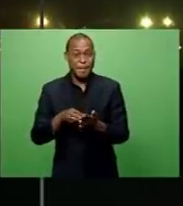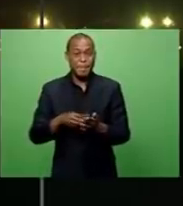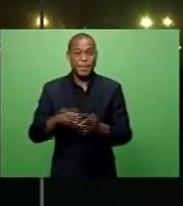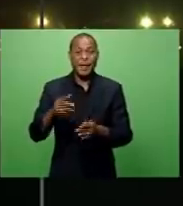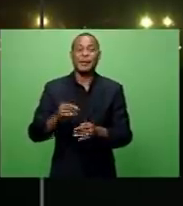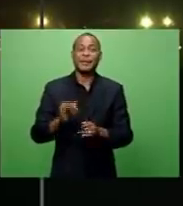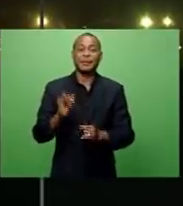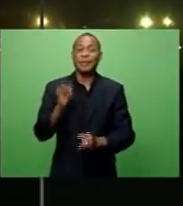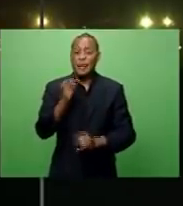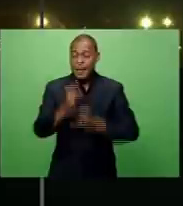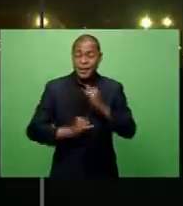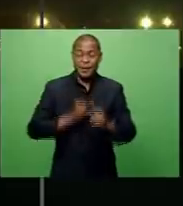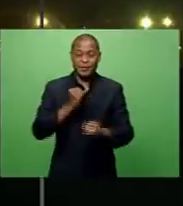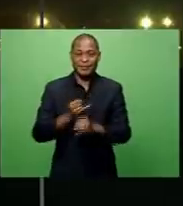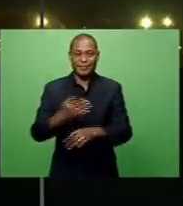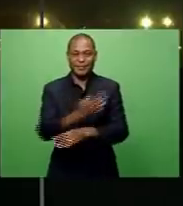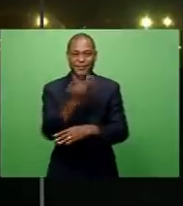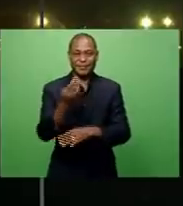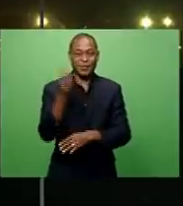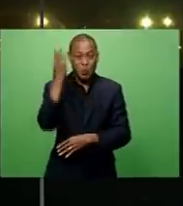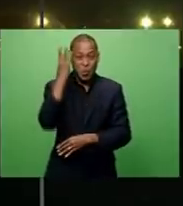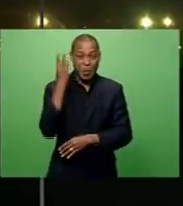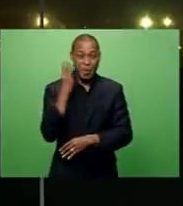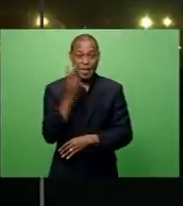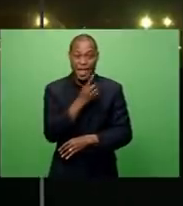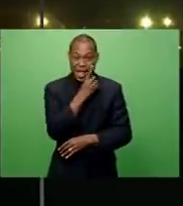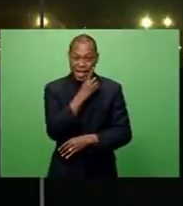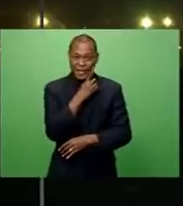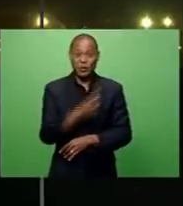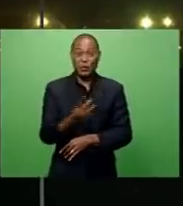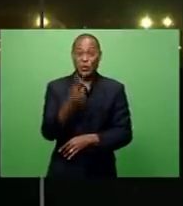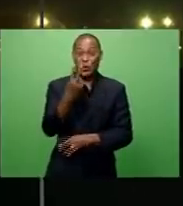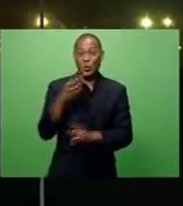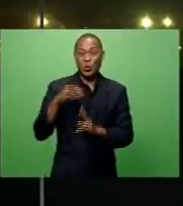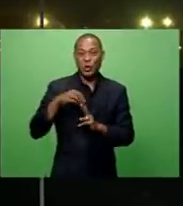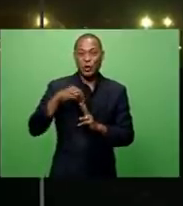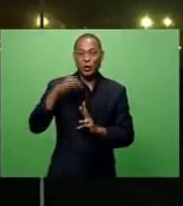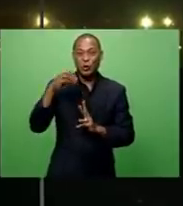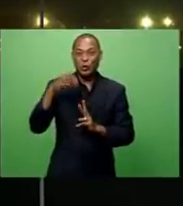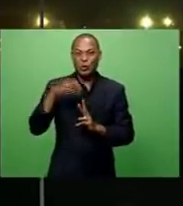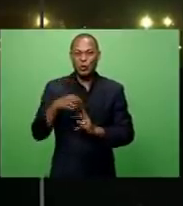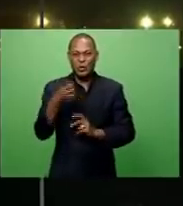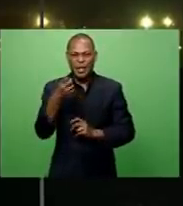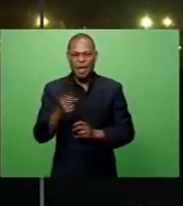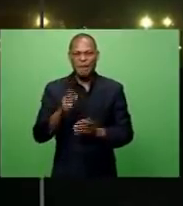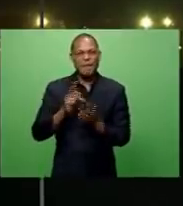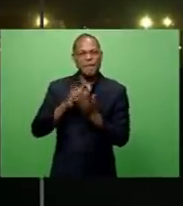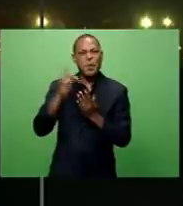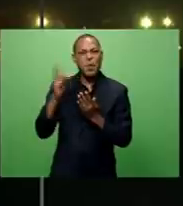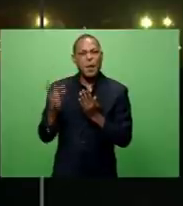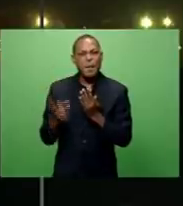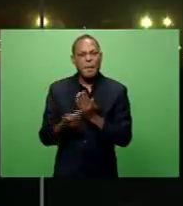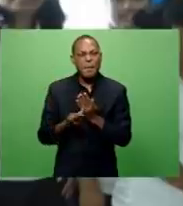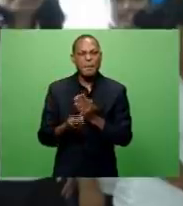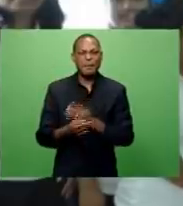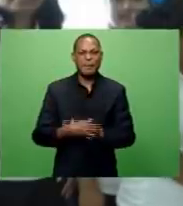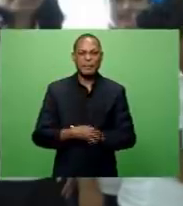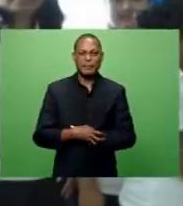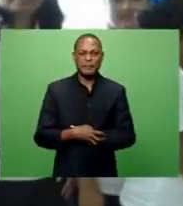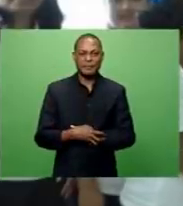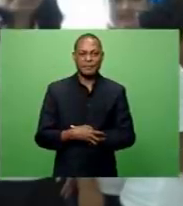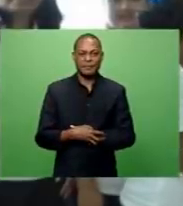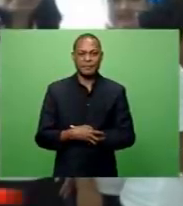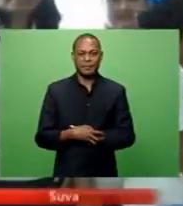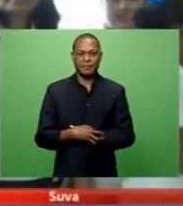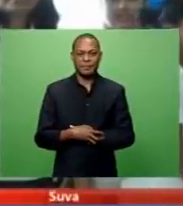Science, U.S. Chargé d'Affaires Tony Grubel says the 2 will be chosen from their STEAM program. Dipesh Kumar reports.